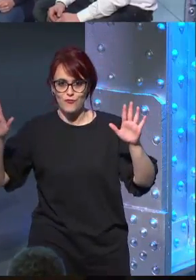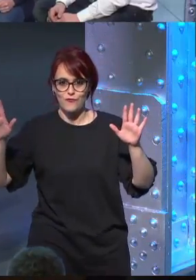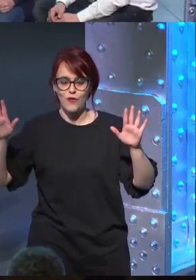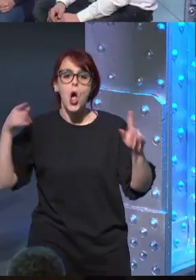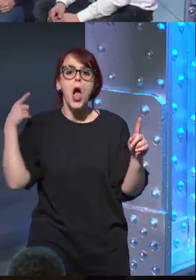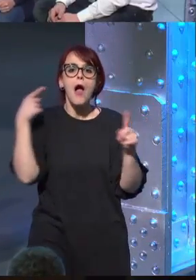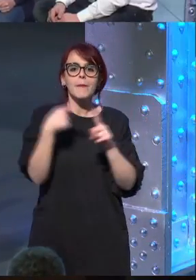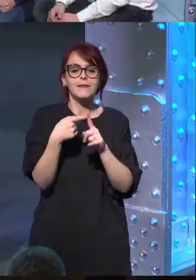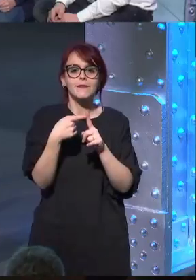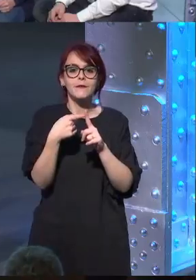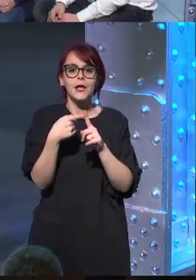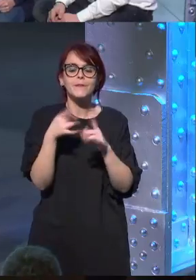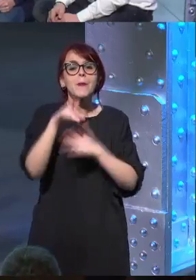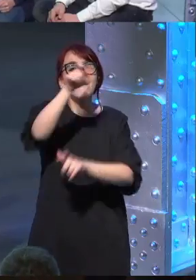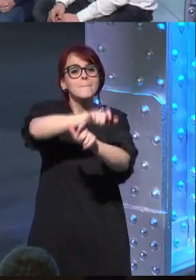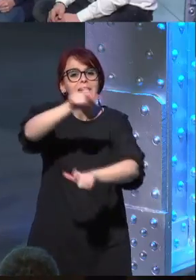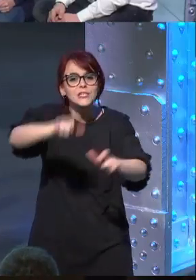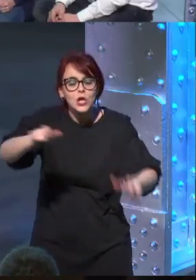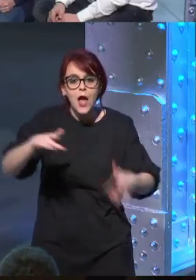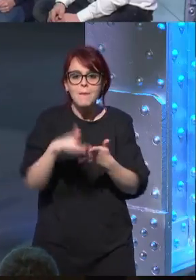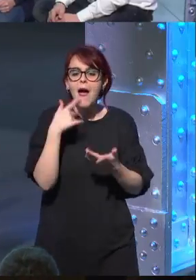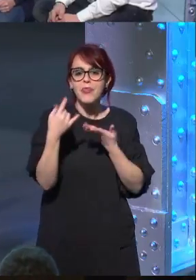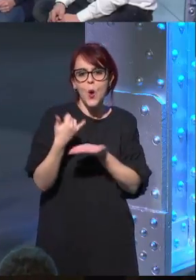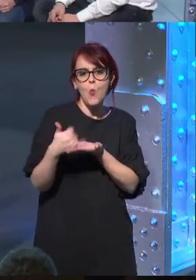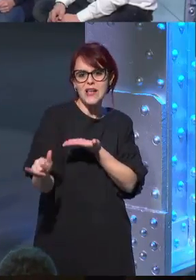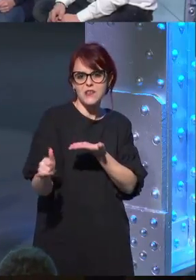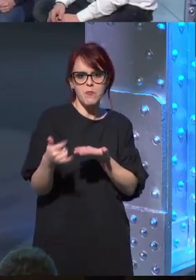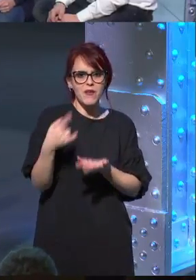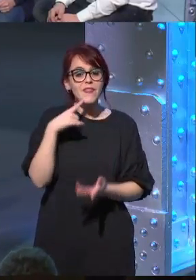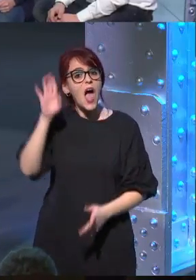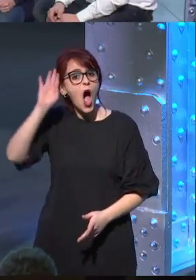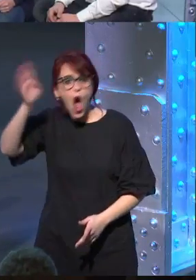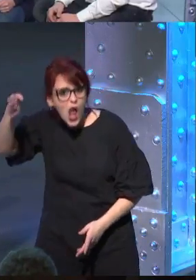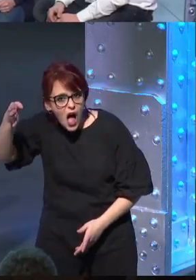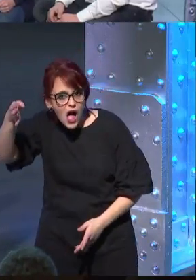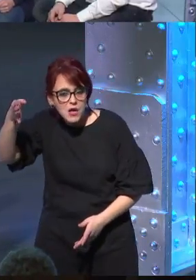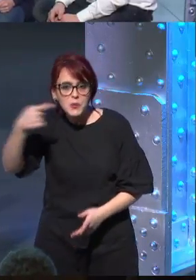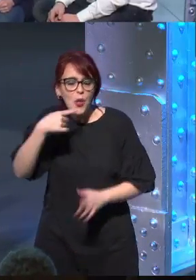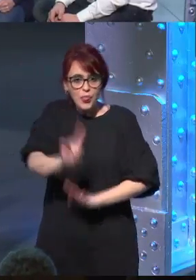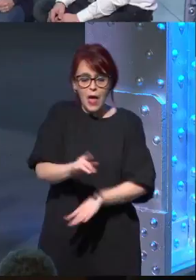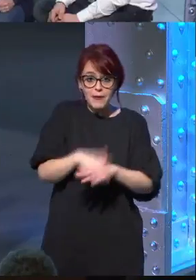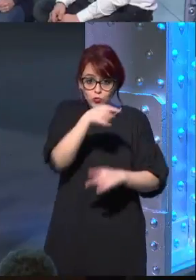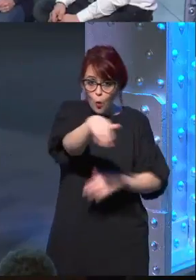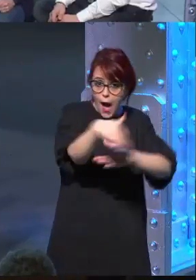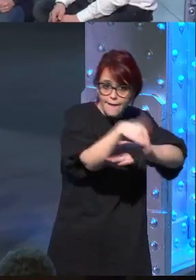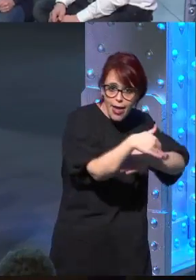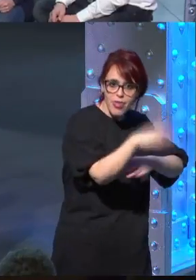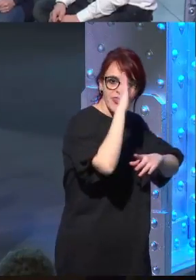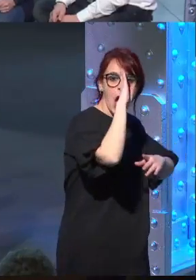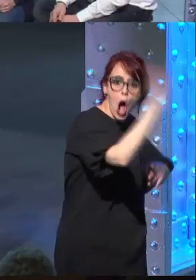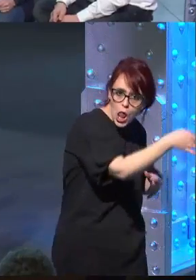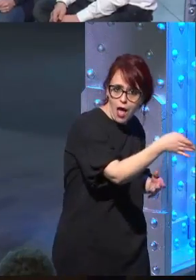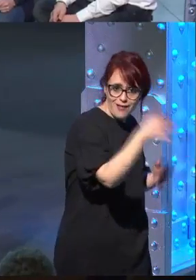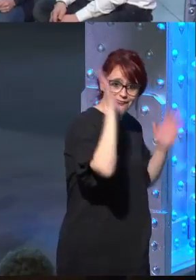very clear and what's right and wrong, and people who sends you